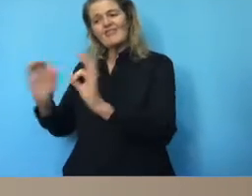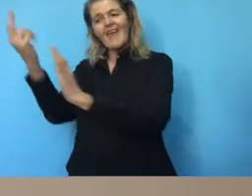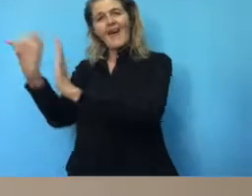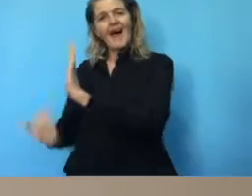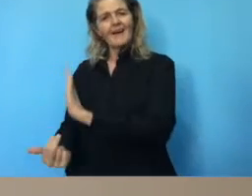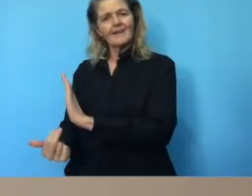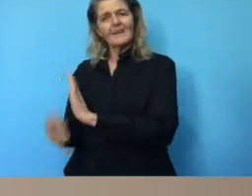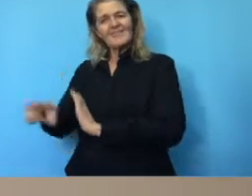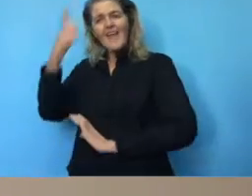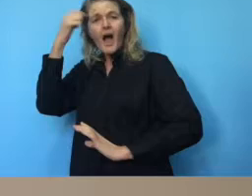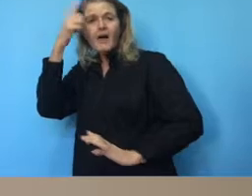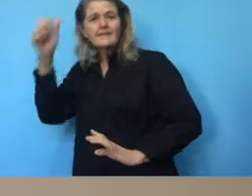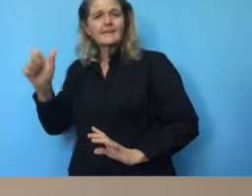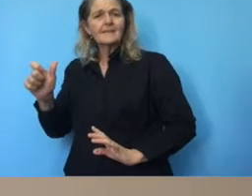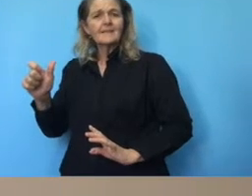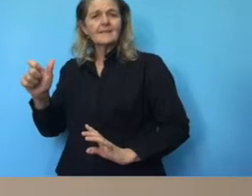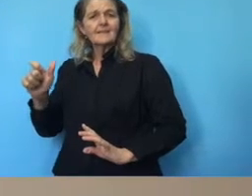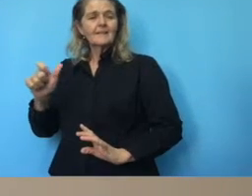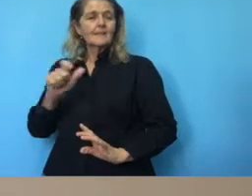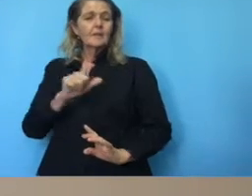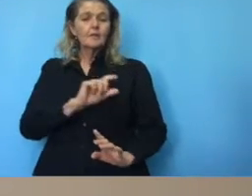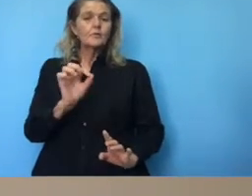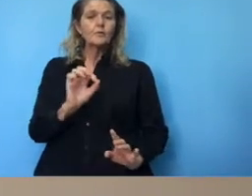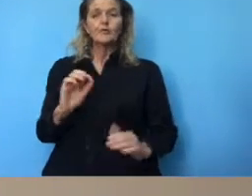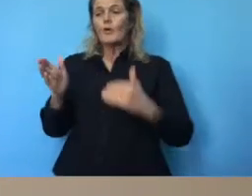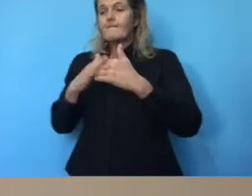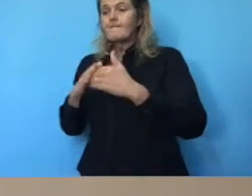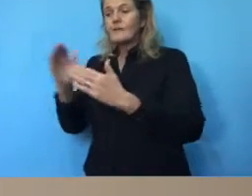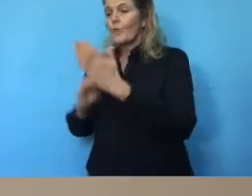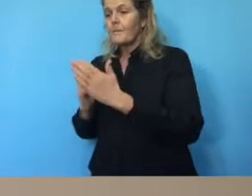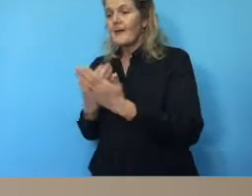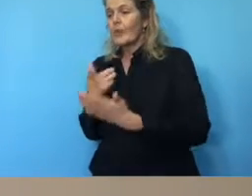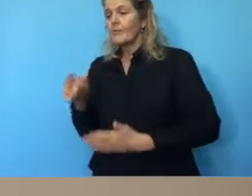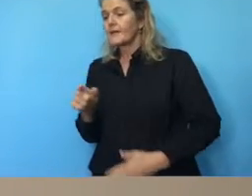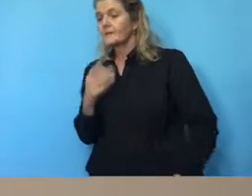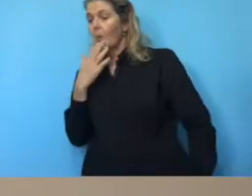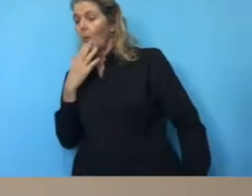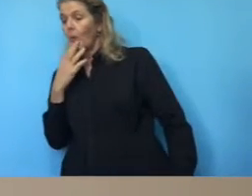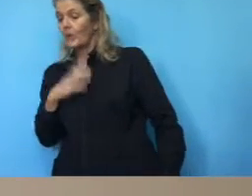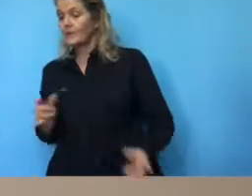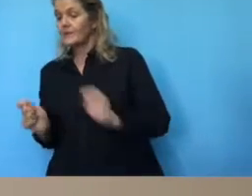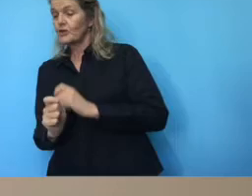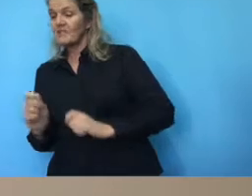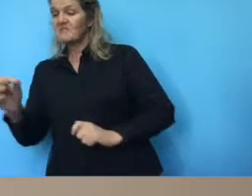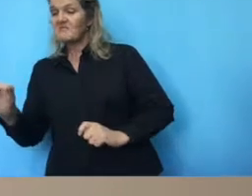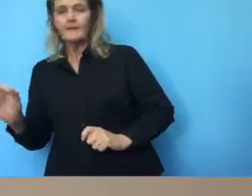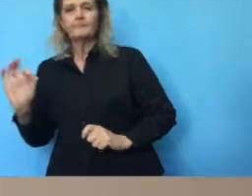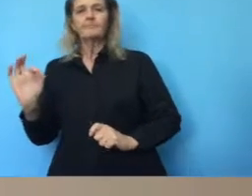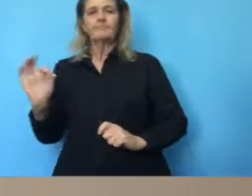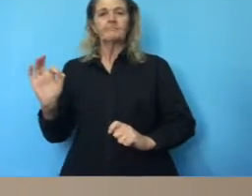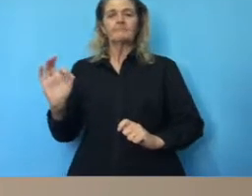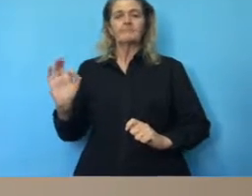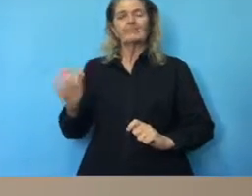forth, and also don't paint on someone else's artwork either. You know, if there's something that you think changes, it can be really hard